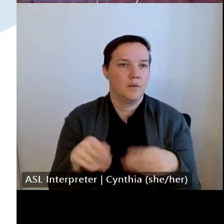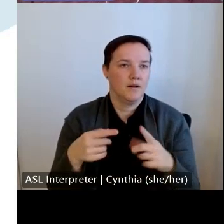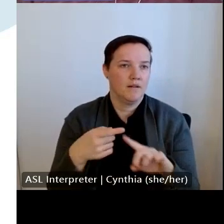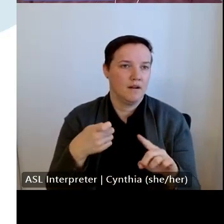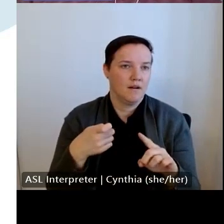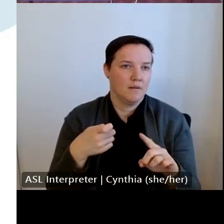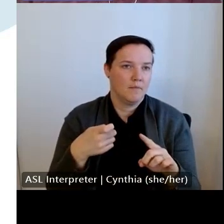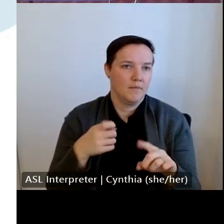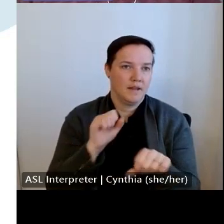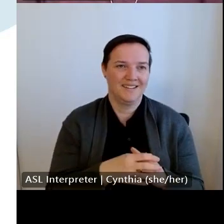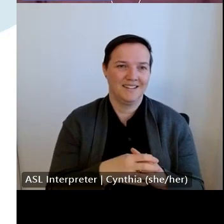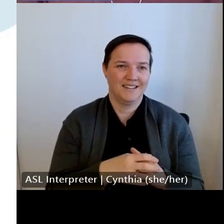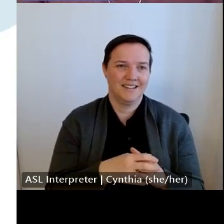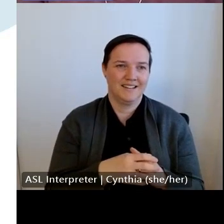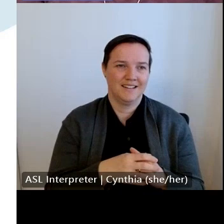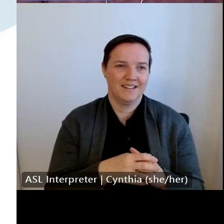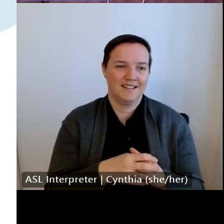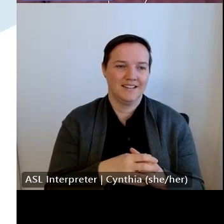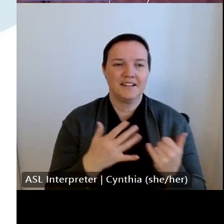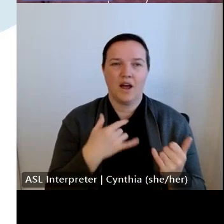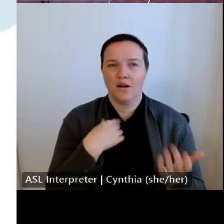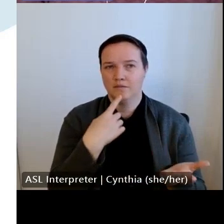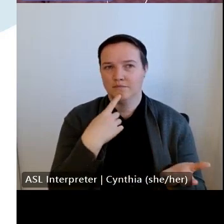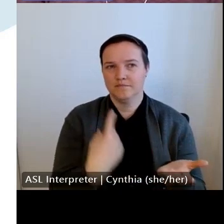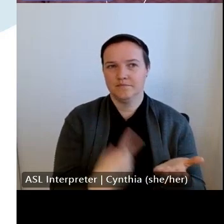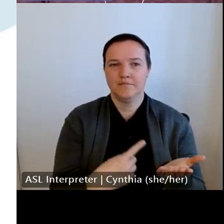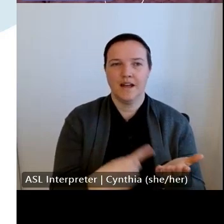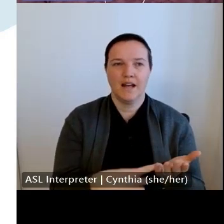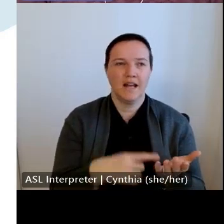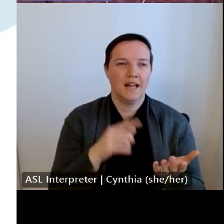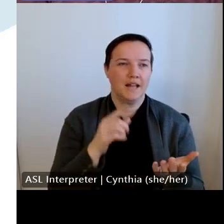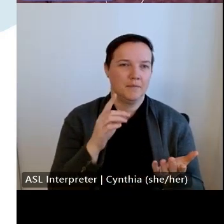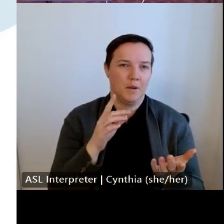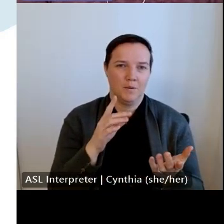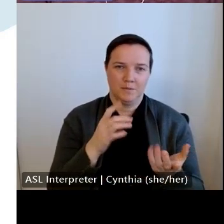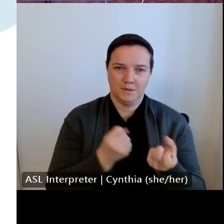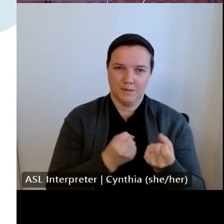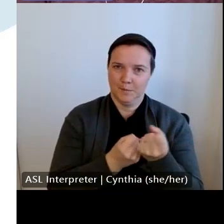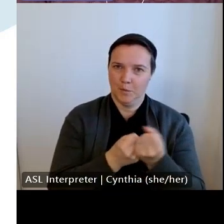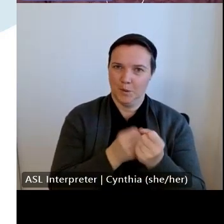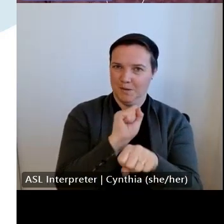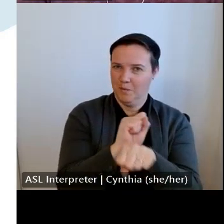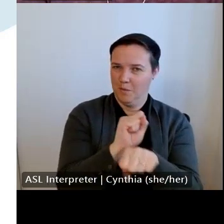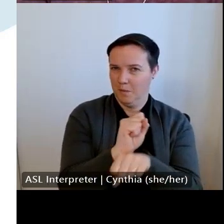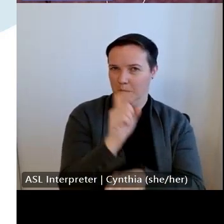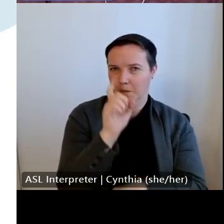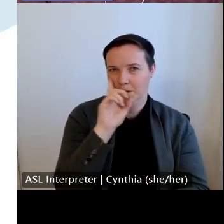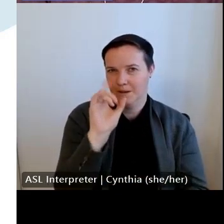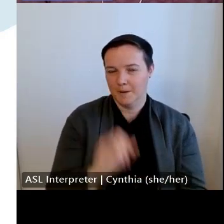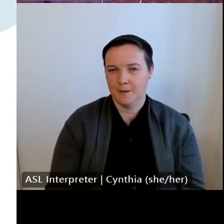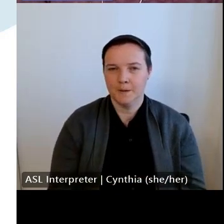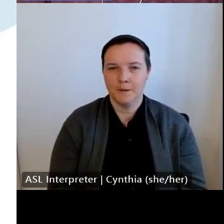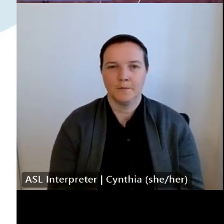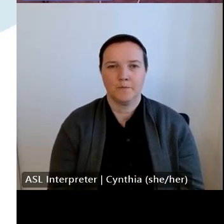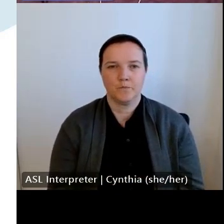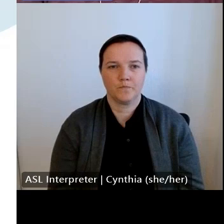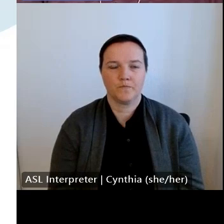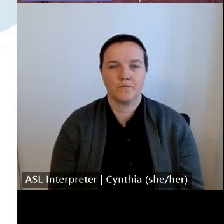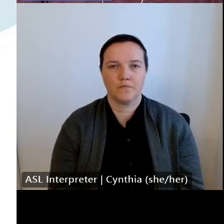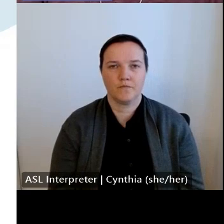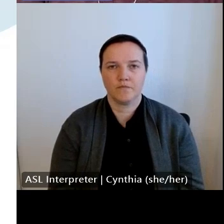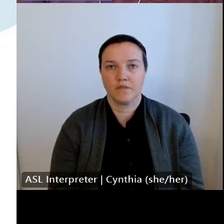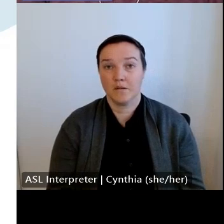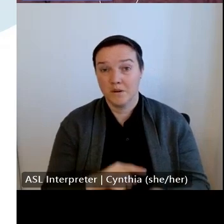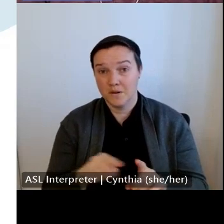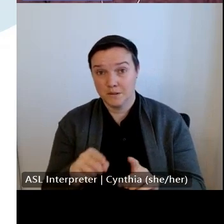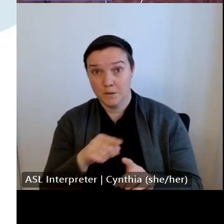by employment services. Let's talk a little bit about what supported employment looks like and what you can expect